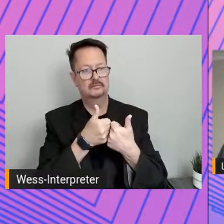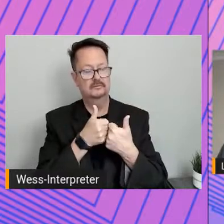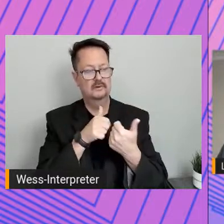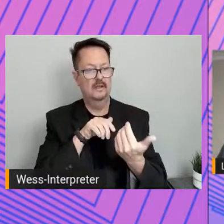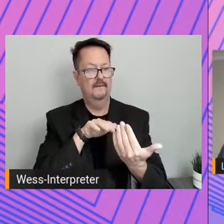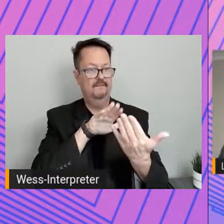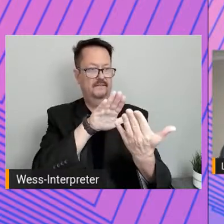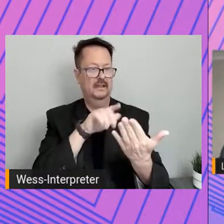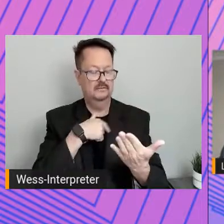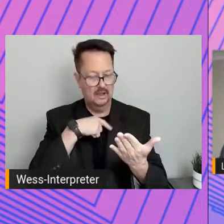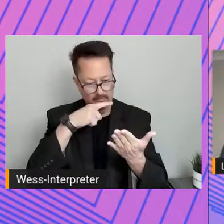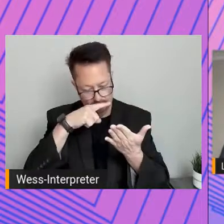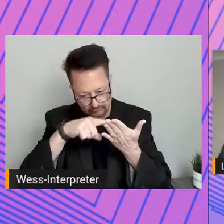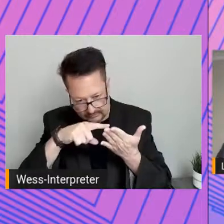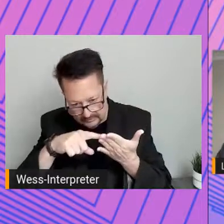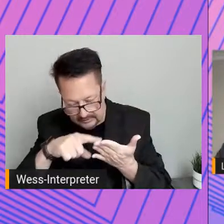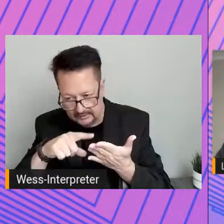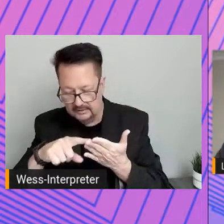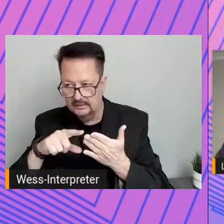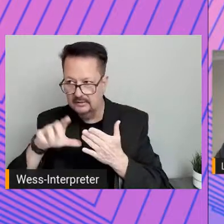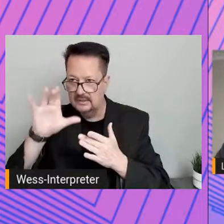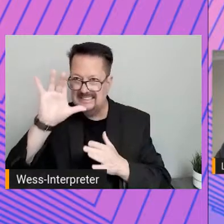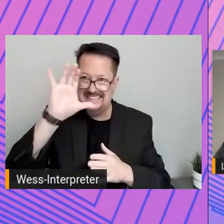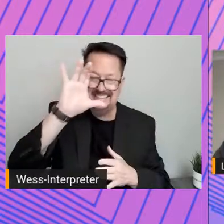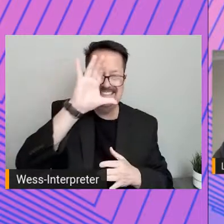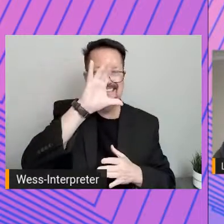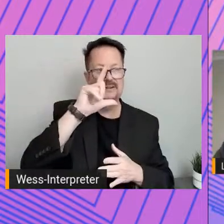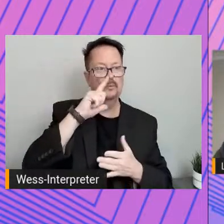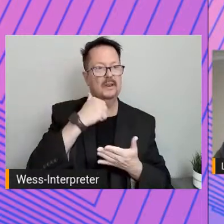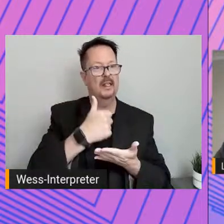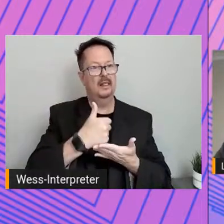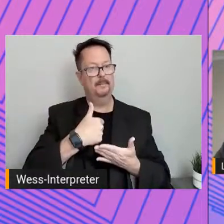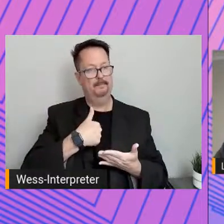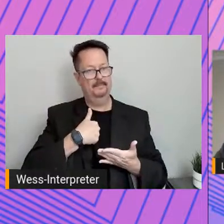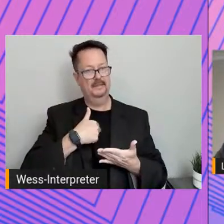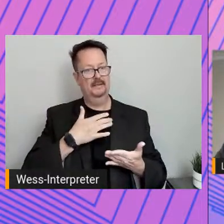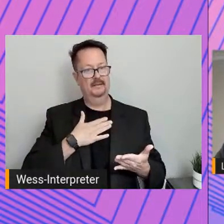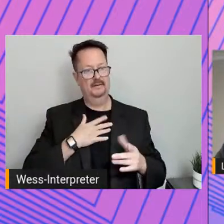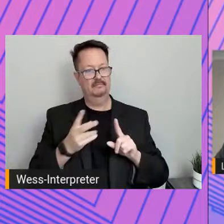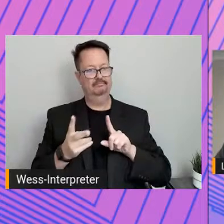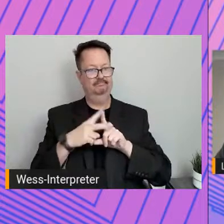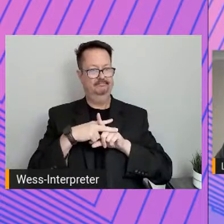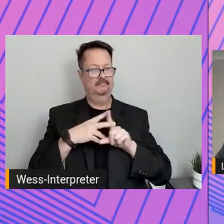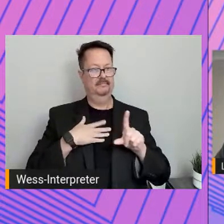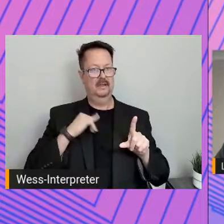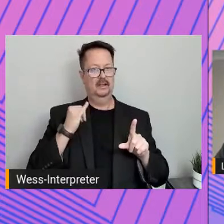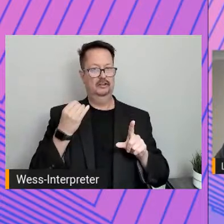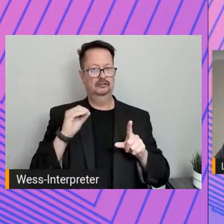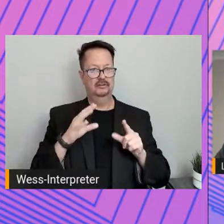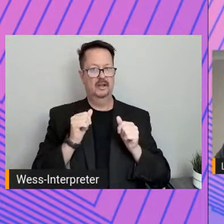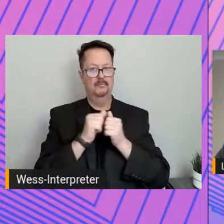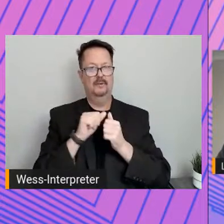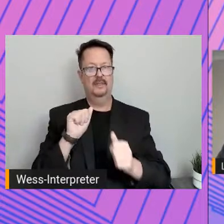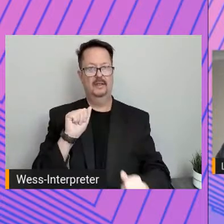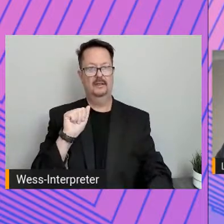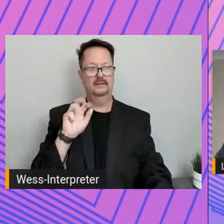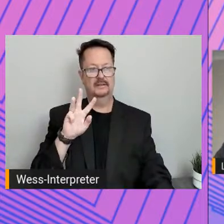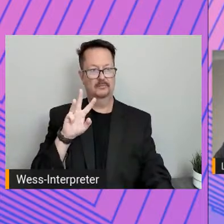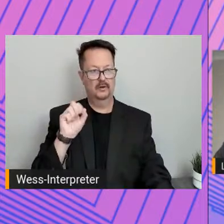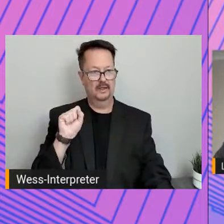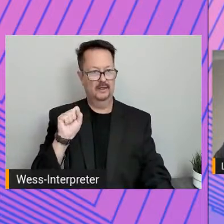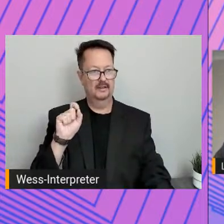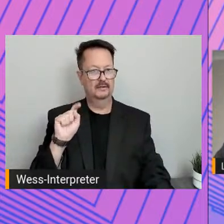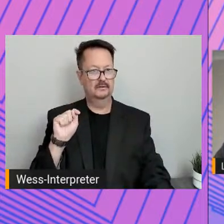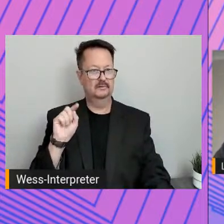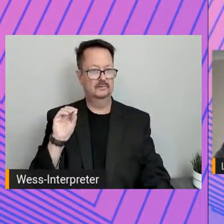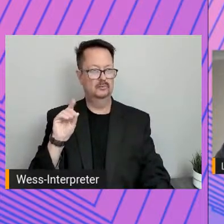was doing research, looking for resources that would help me at my job when I'd be working with AWS tooling. And so I was essentially trying